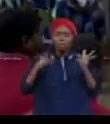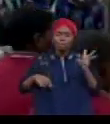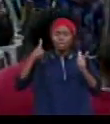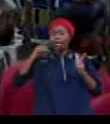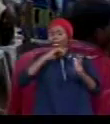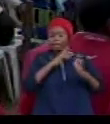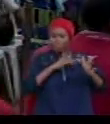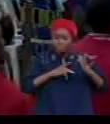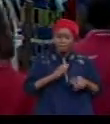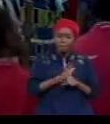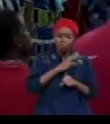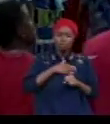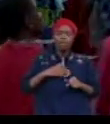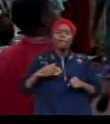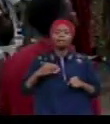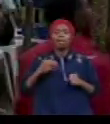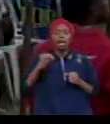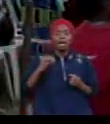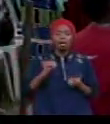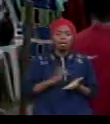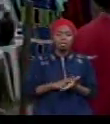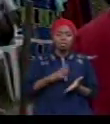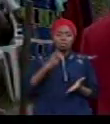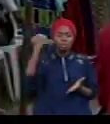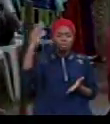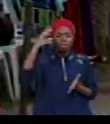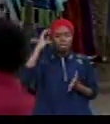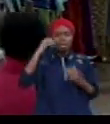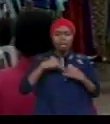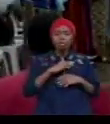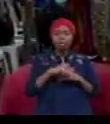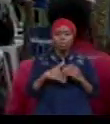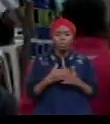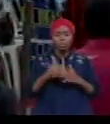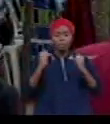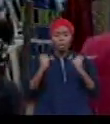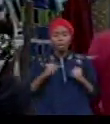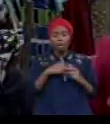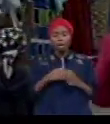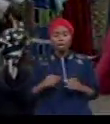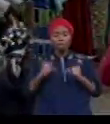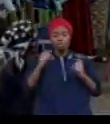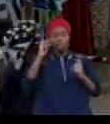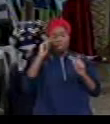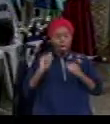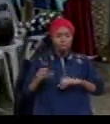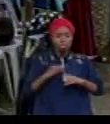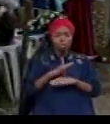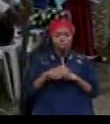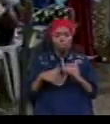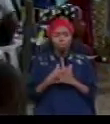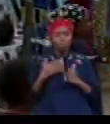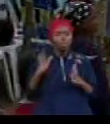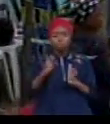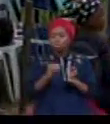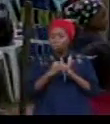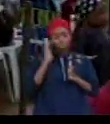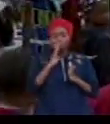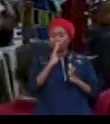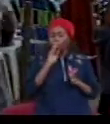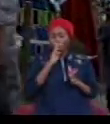Lord. He has all power and all strength. He can do all things. Your own will not be an exception.